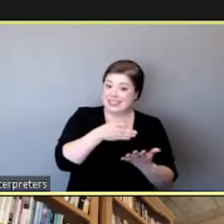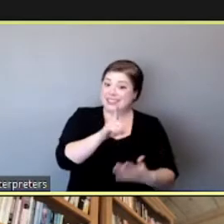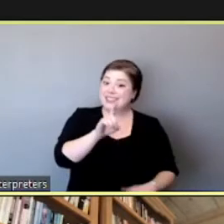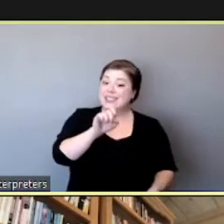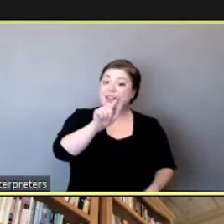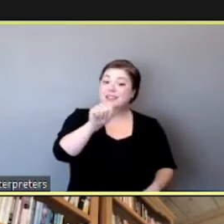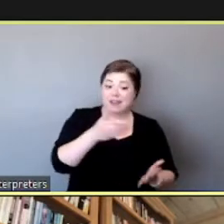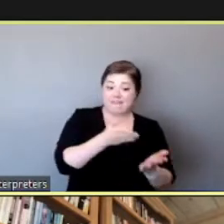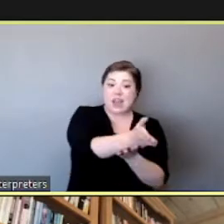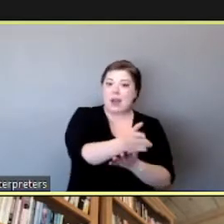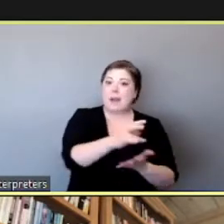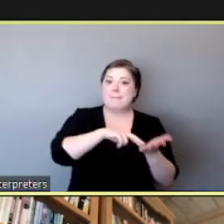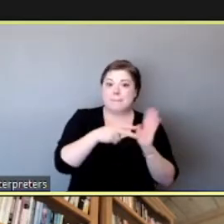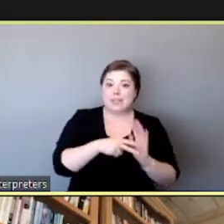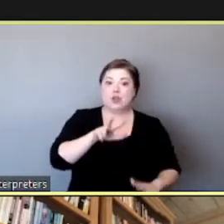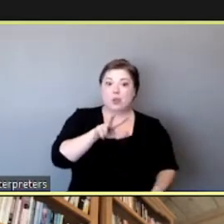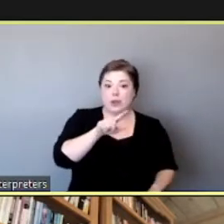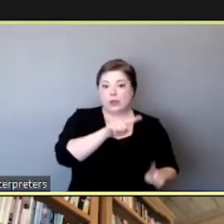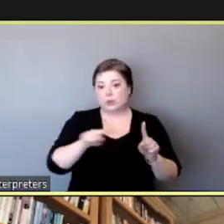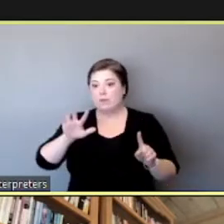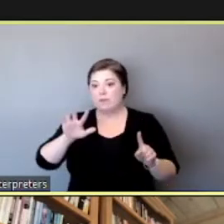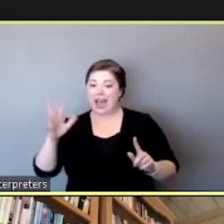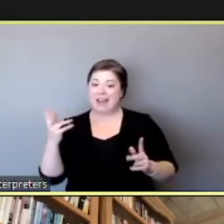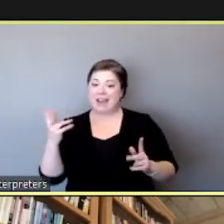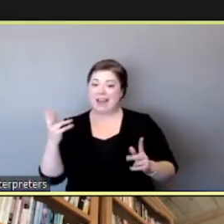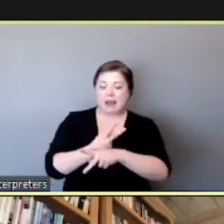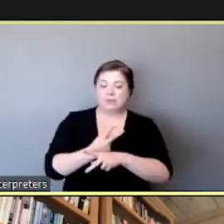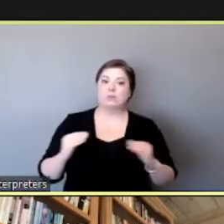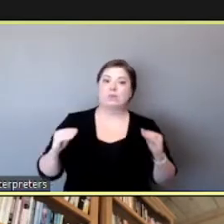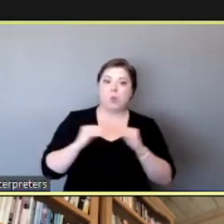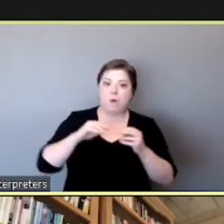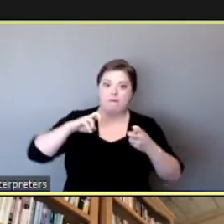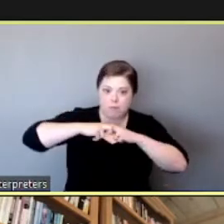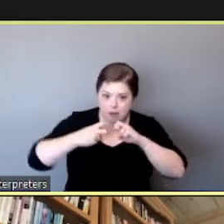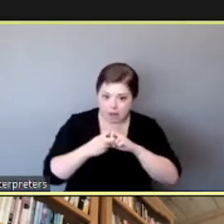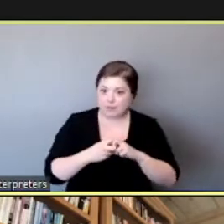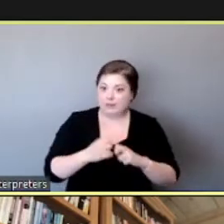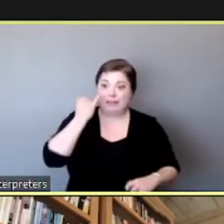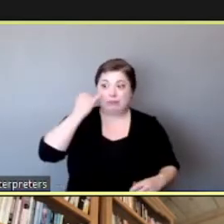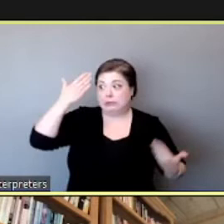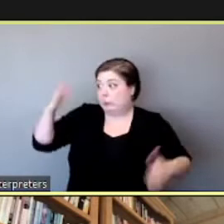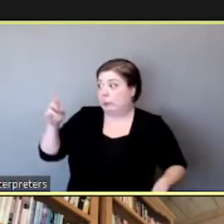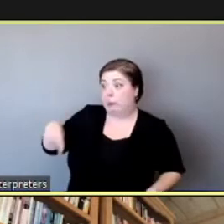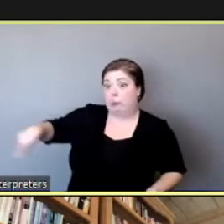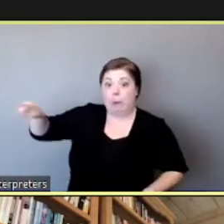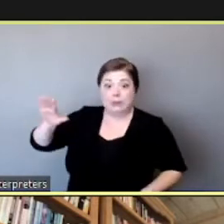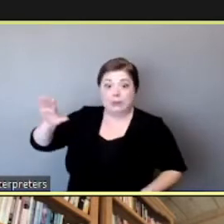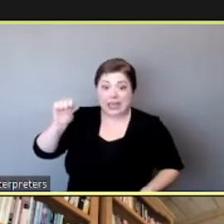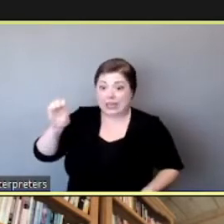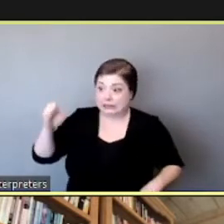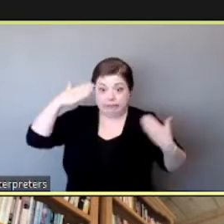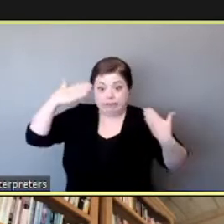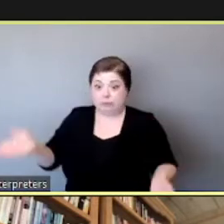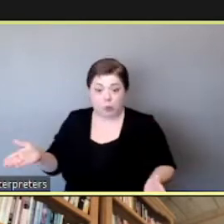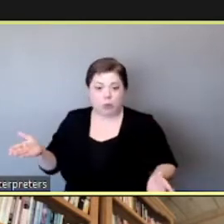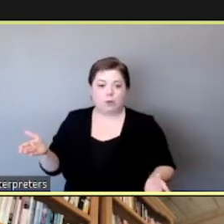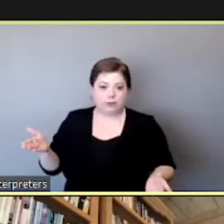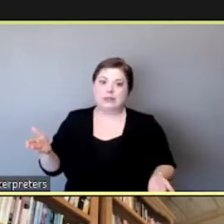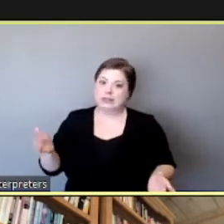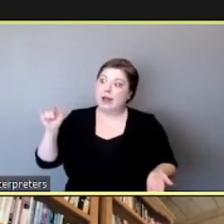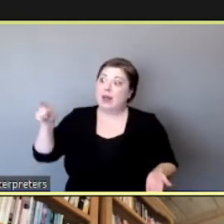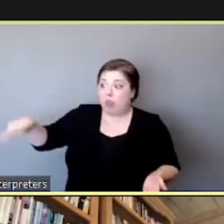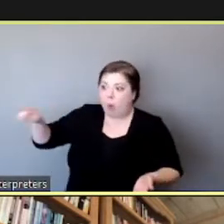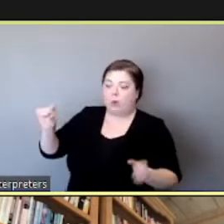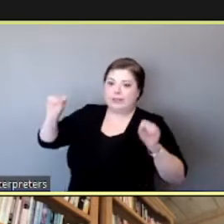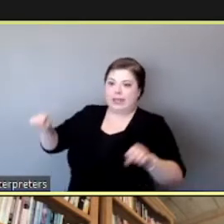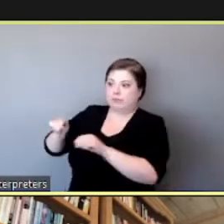3 to 5 times a bigger problem, not knowing those cases because of their ability to spread.